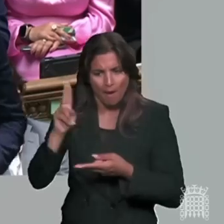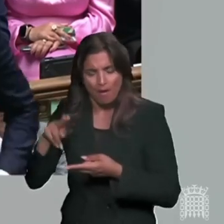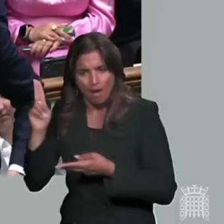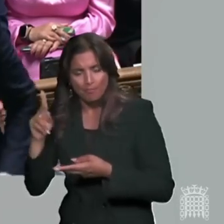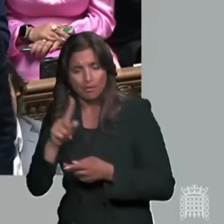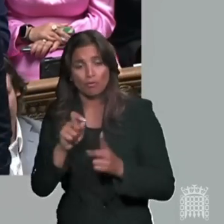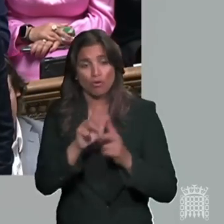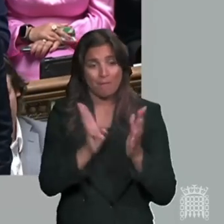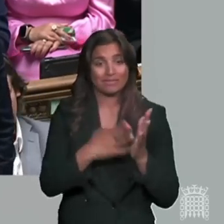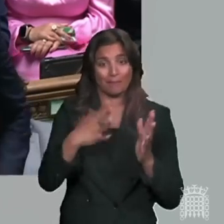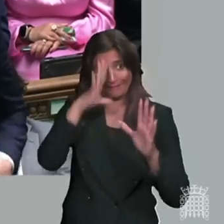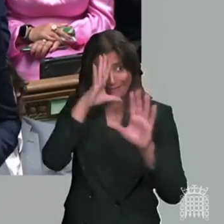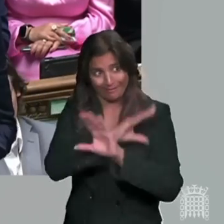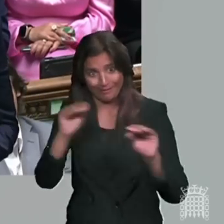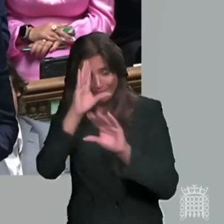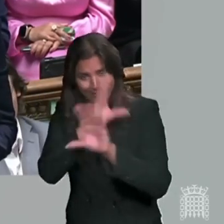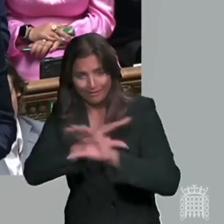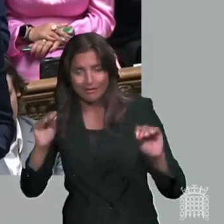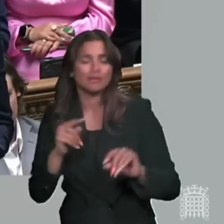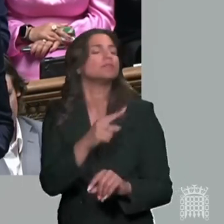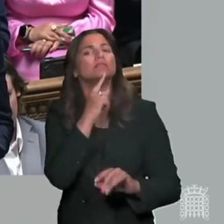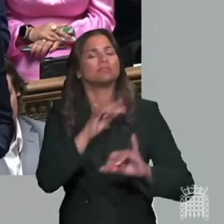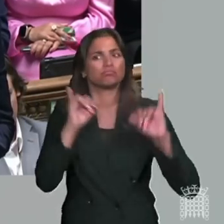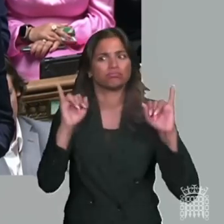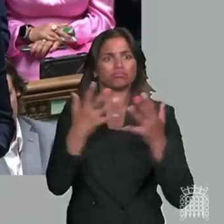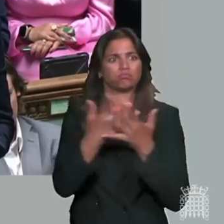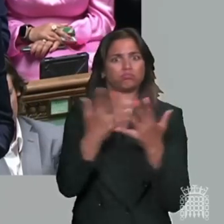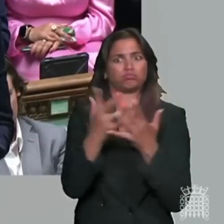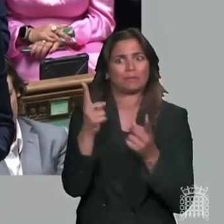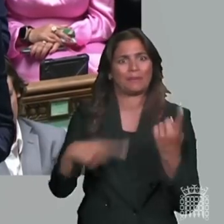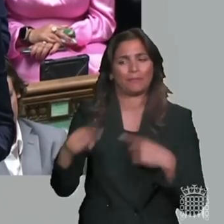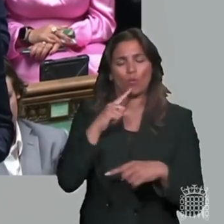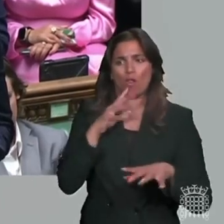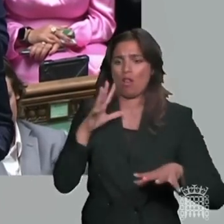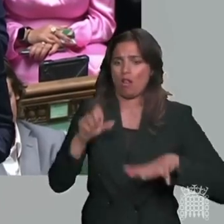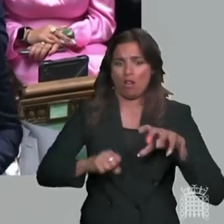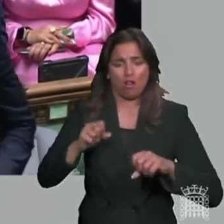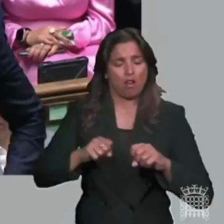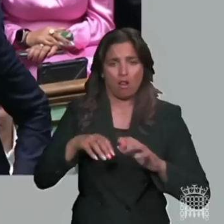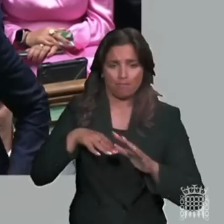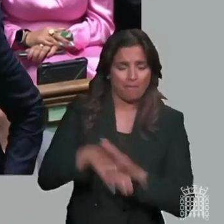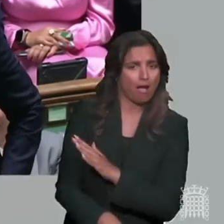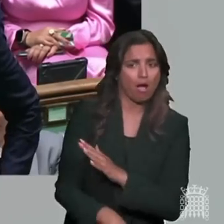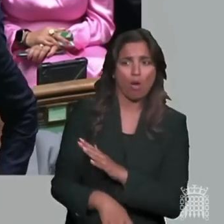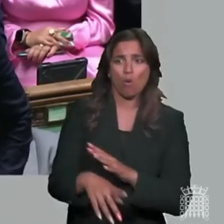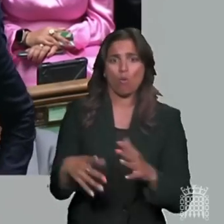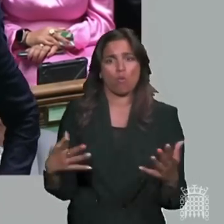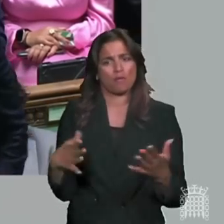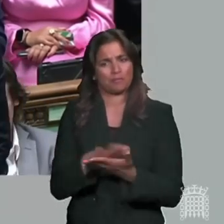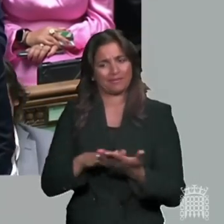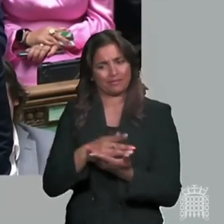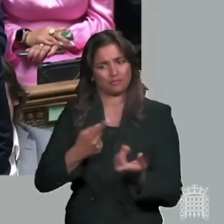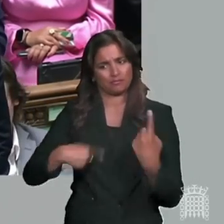I quote, "It's going to tip millions of people into misery, and it's going to mean we have absolutely no chance of winning